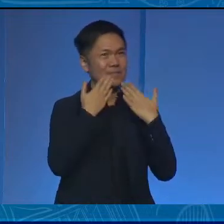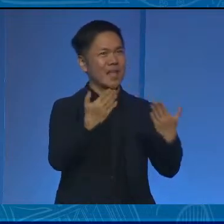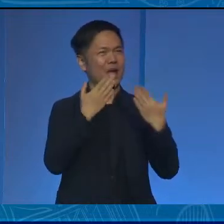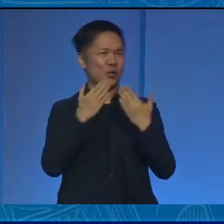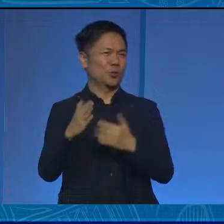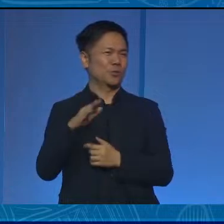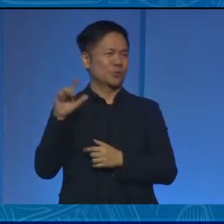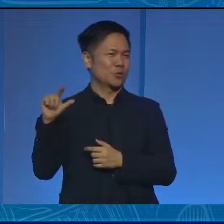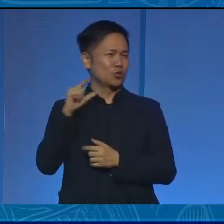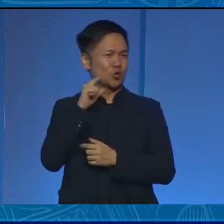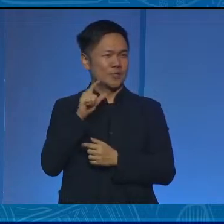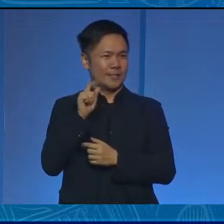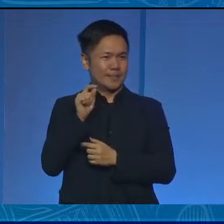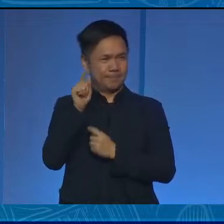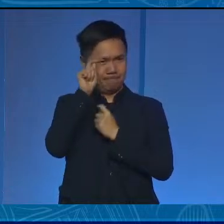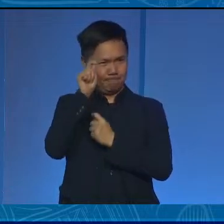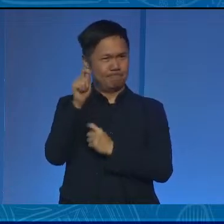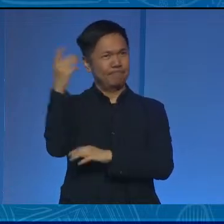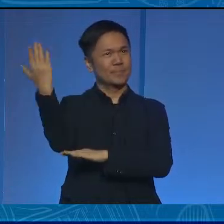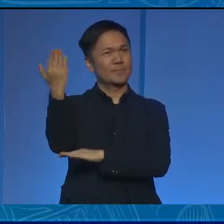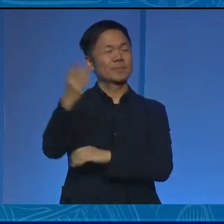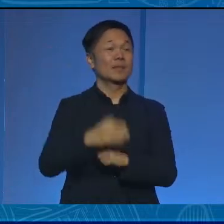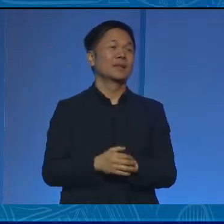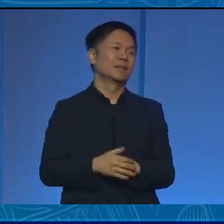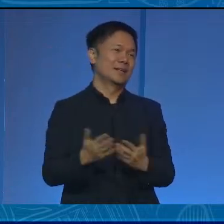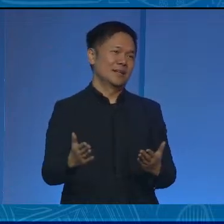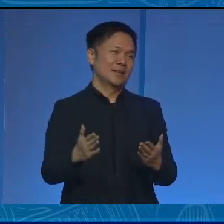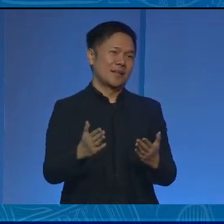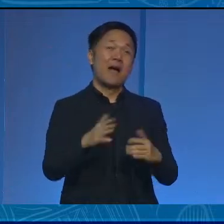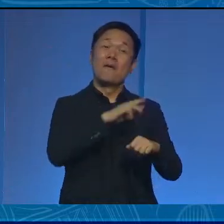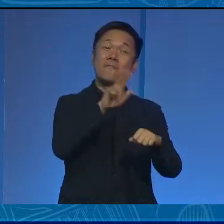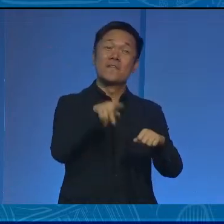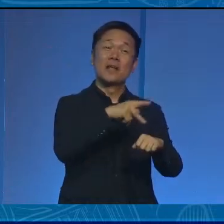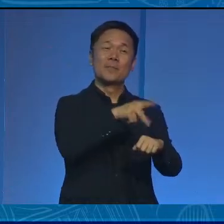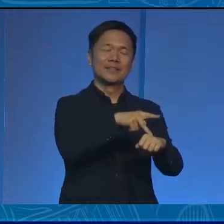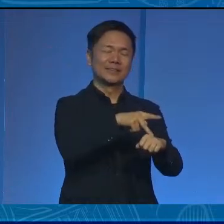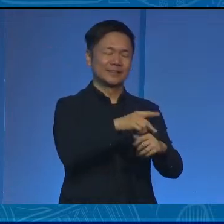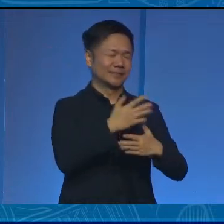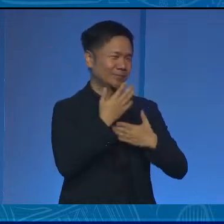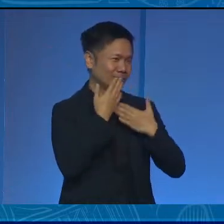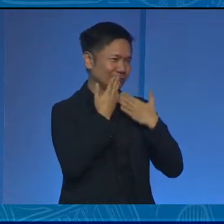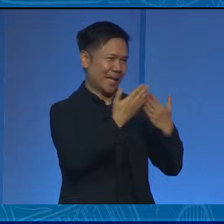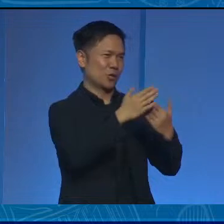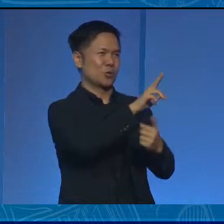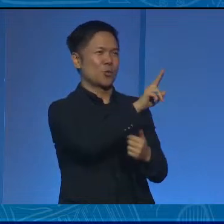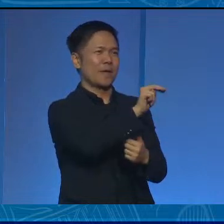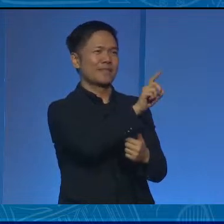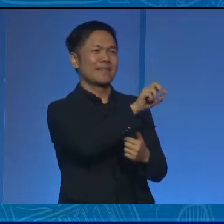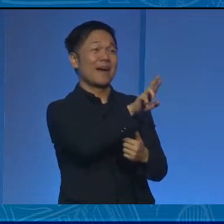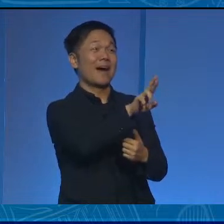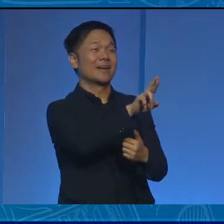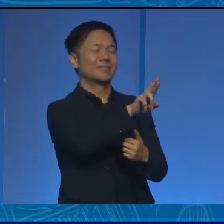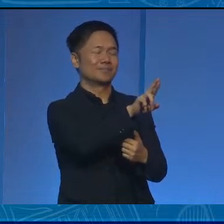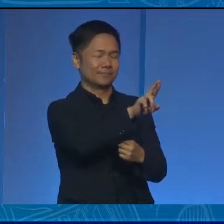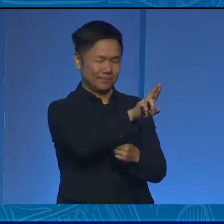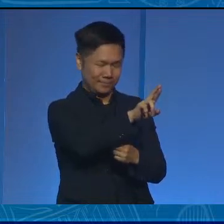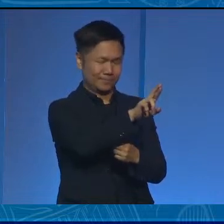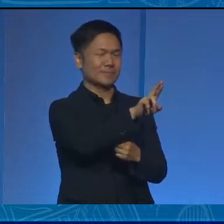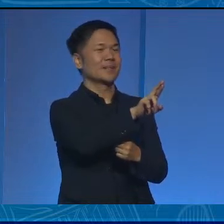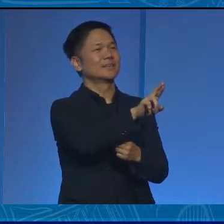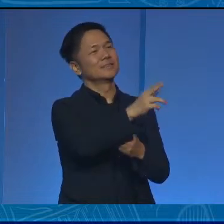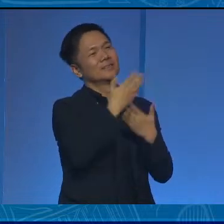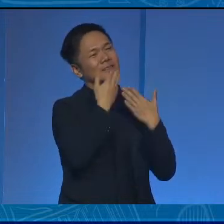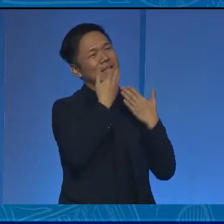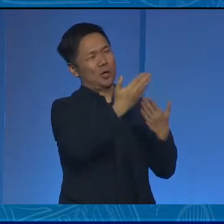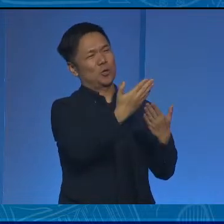Teodoro. The Philippines is grateful for the trust of the UNDRR and for inviting our country